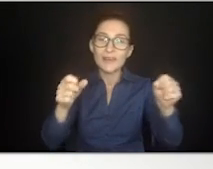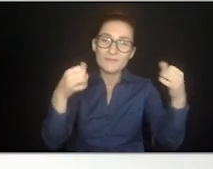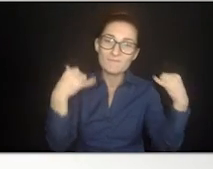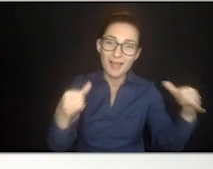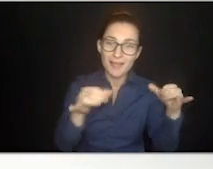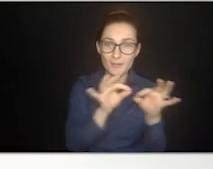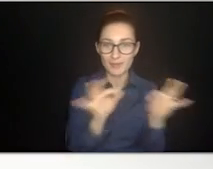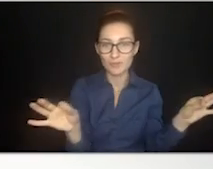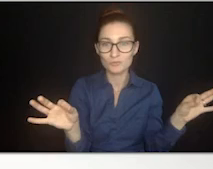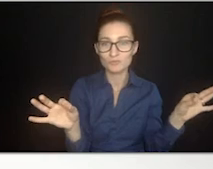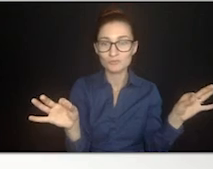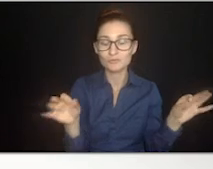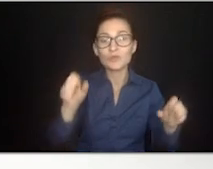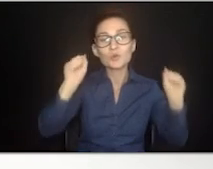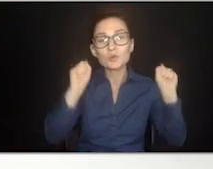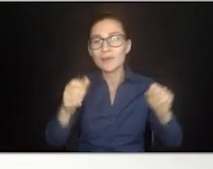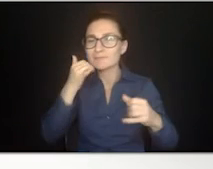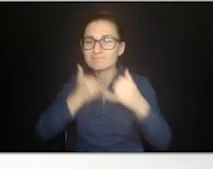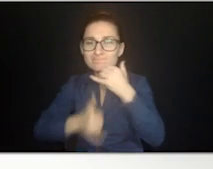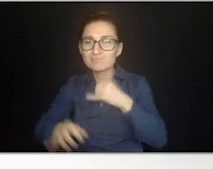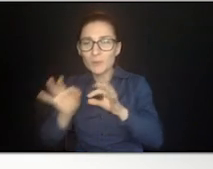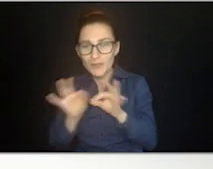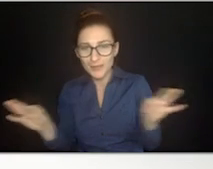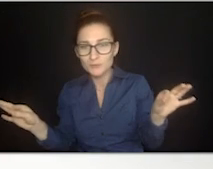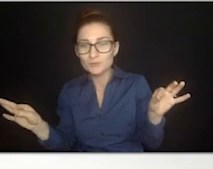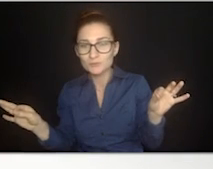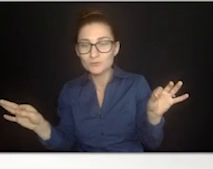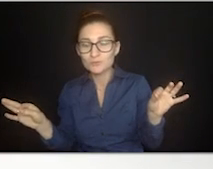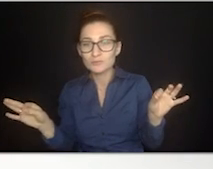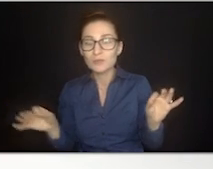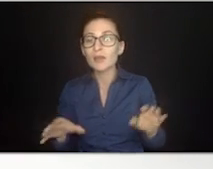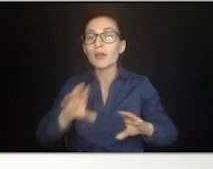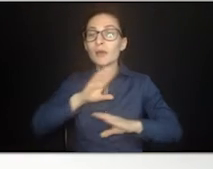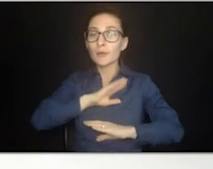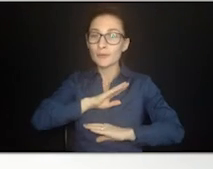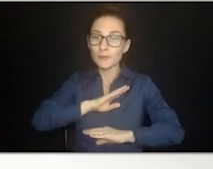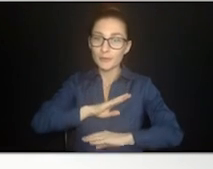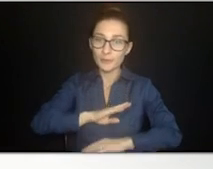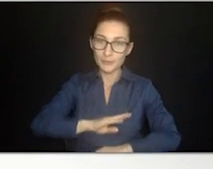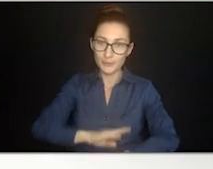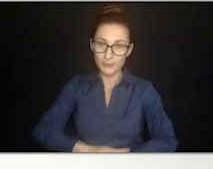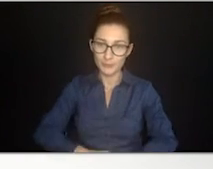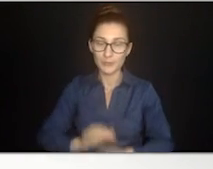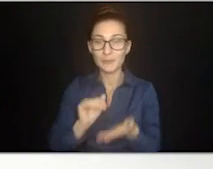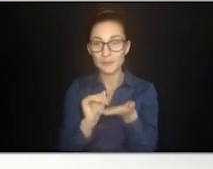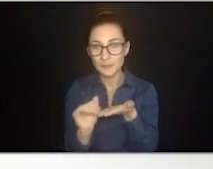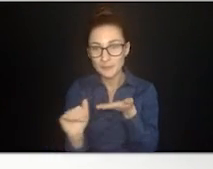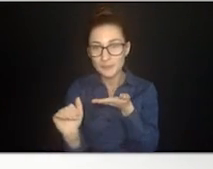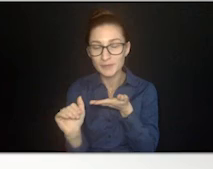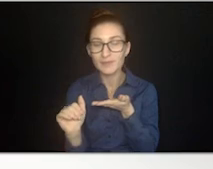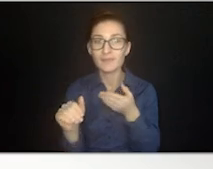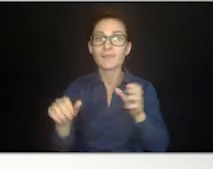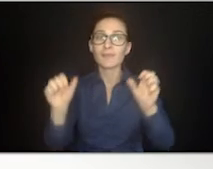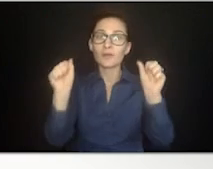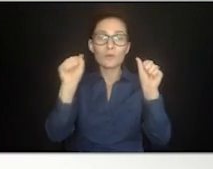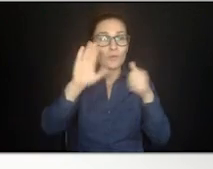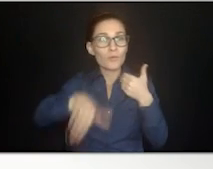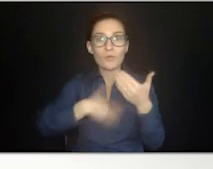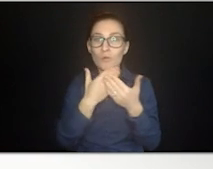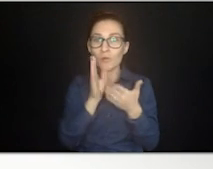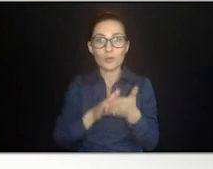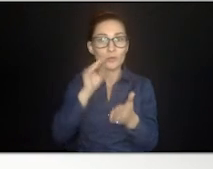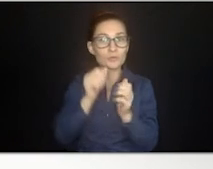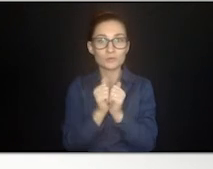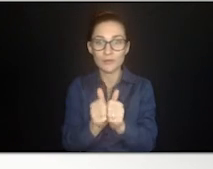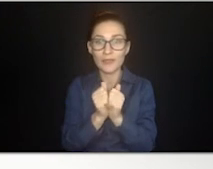with language, and it is okay to make mistakes with language. Give yourself grace. Know that we're all in this together and that we're all learning as we